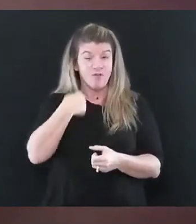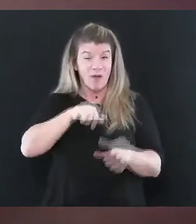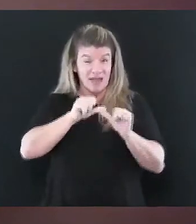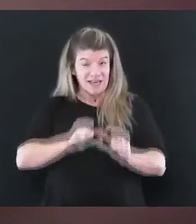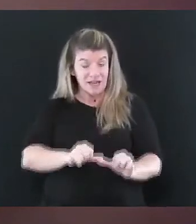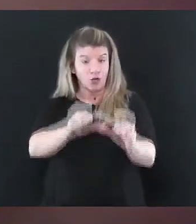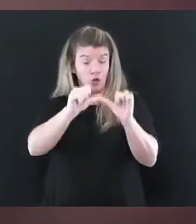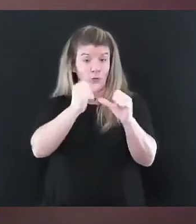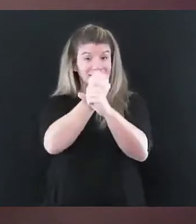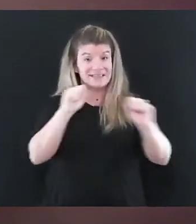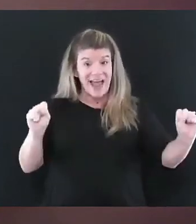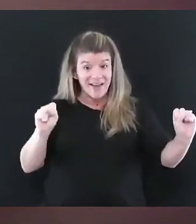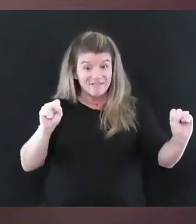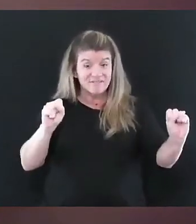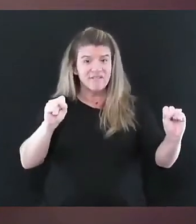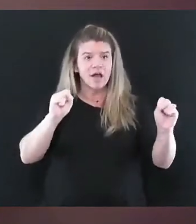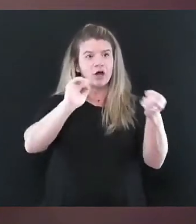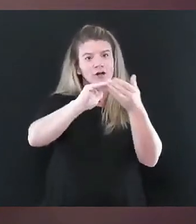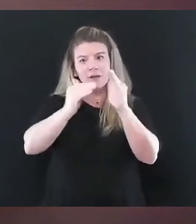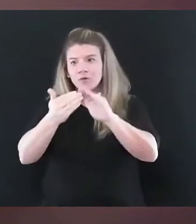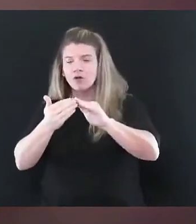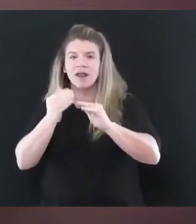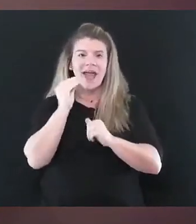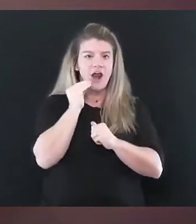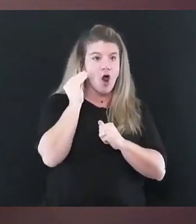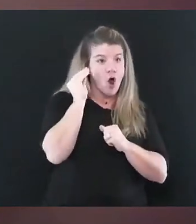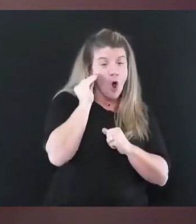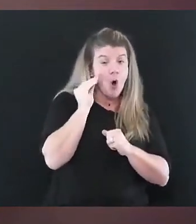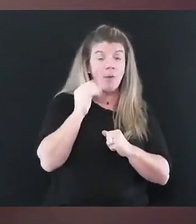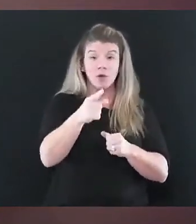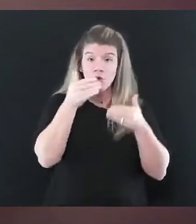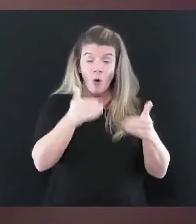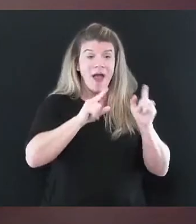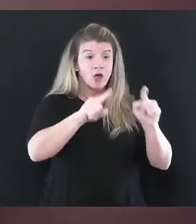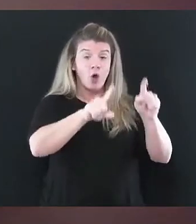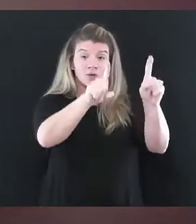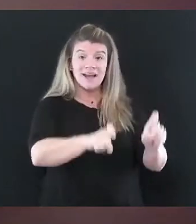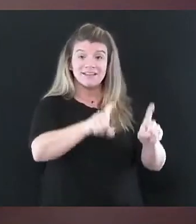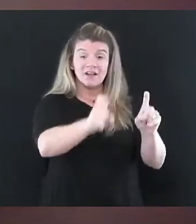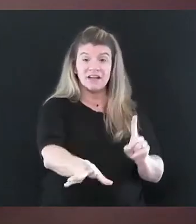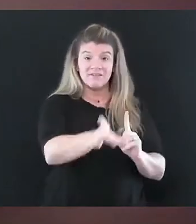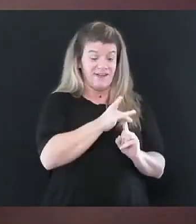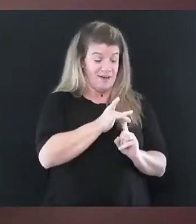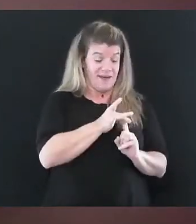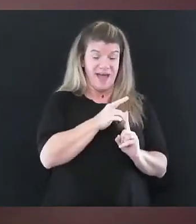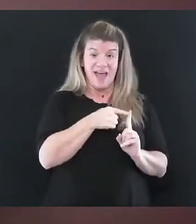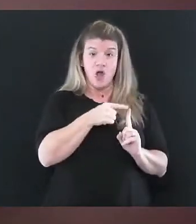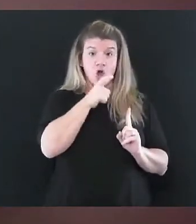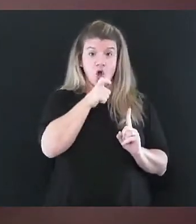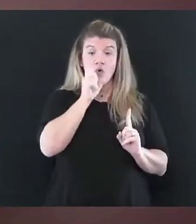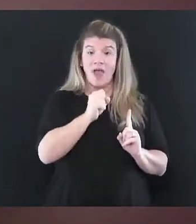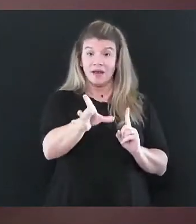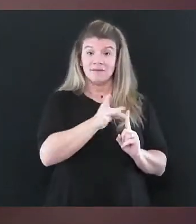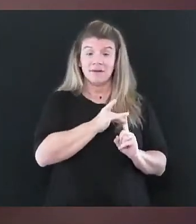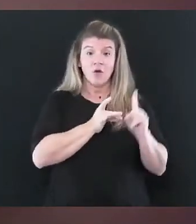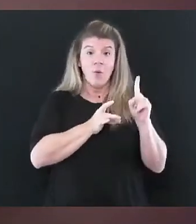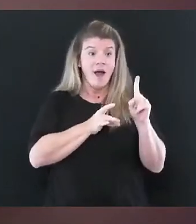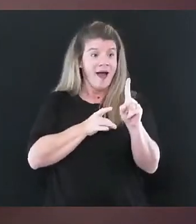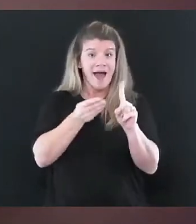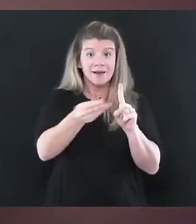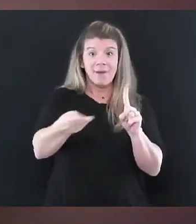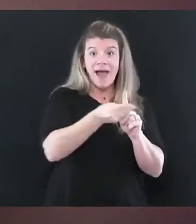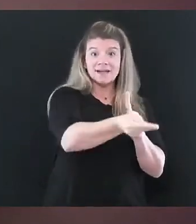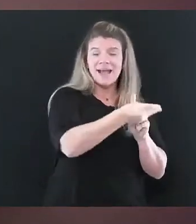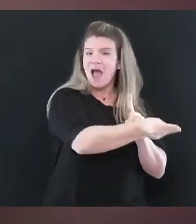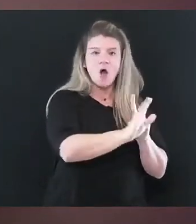community safe and we get tested and we identify those few people that can spread to a whole bunch of others, which India found as well, then we